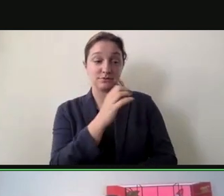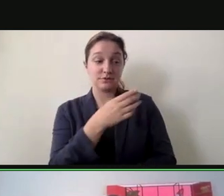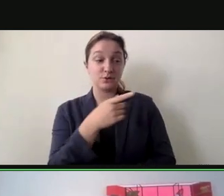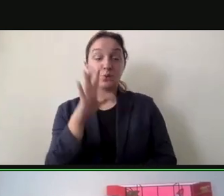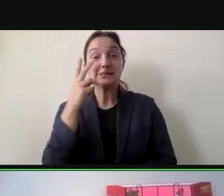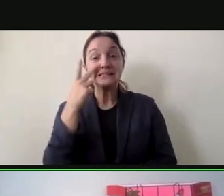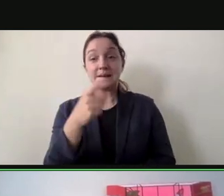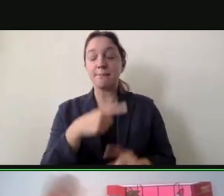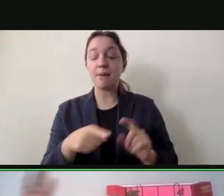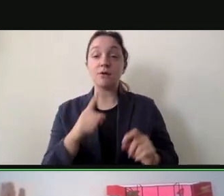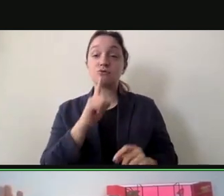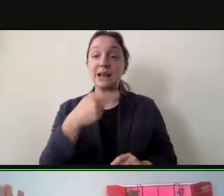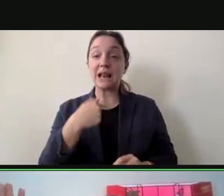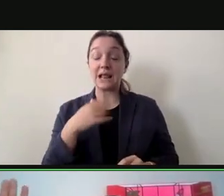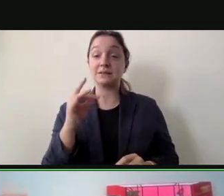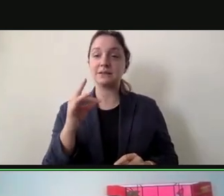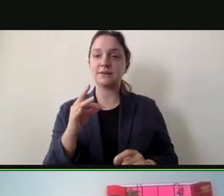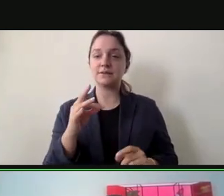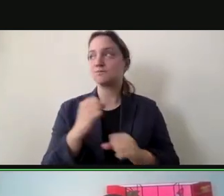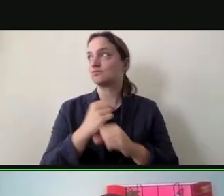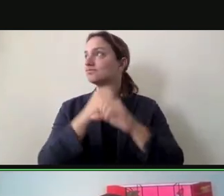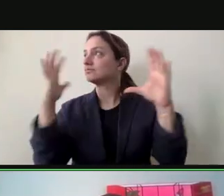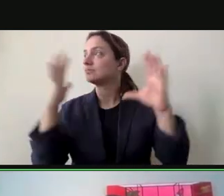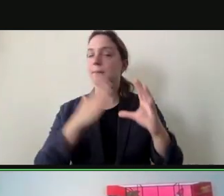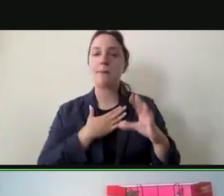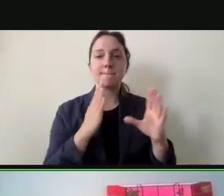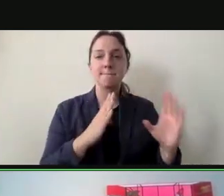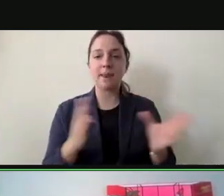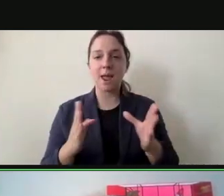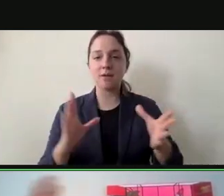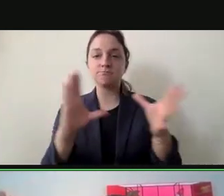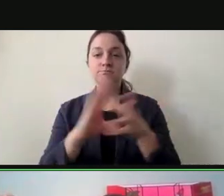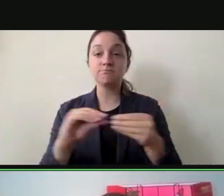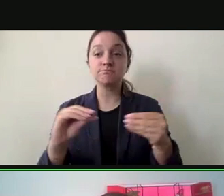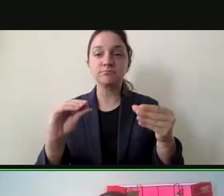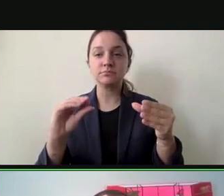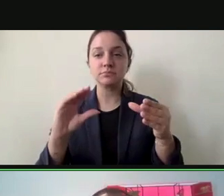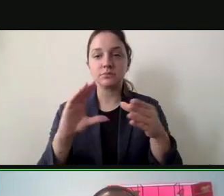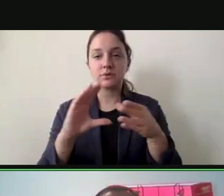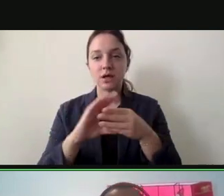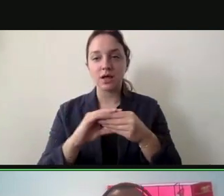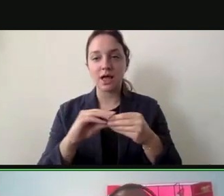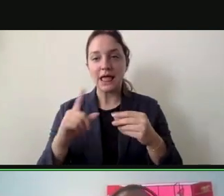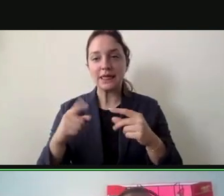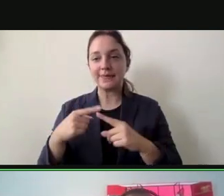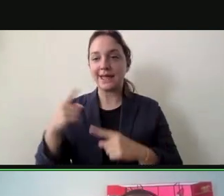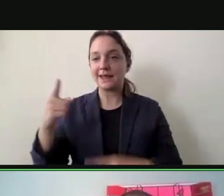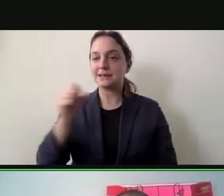I had this whole thing planned, and then the Senate